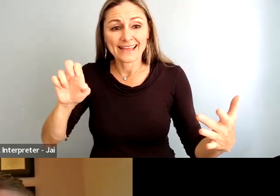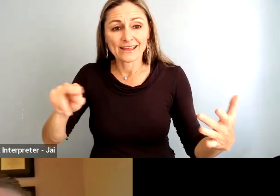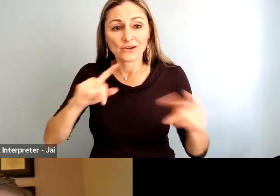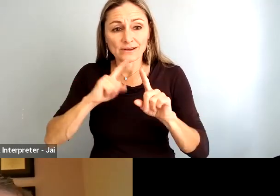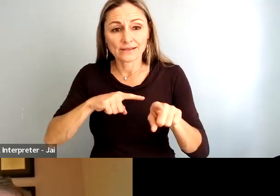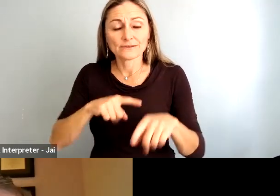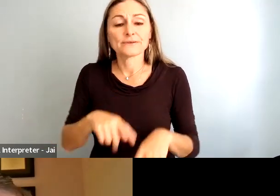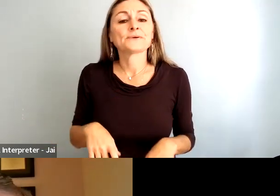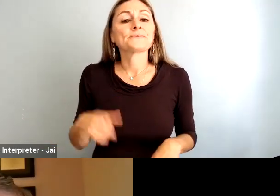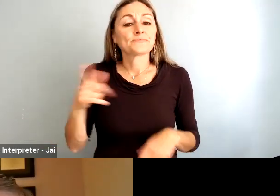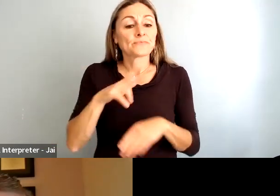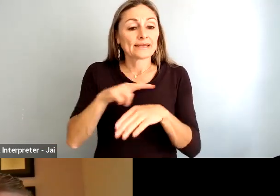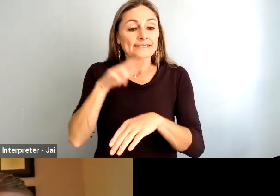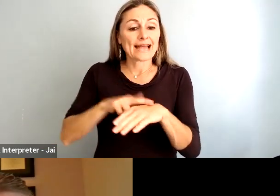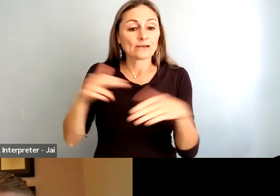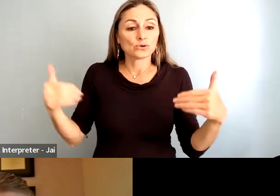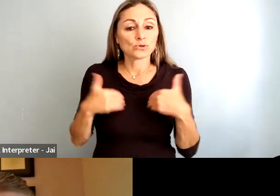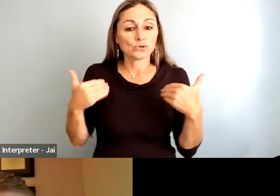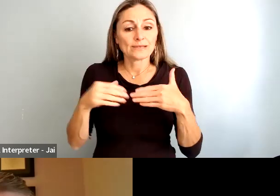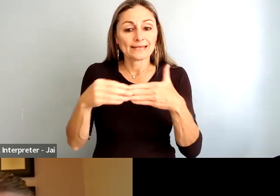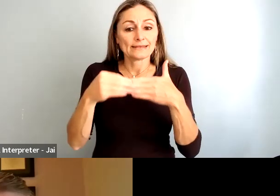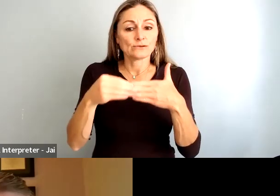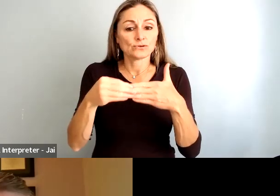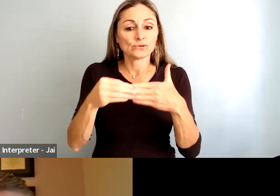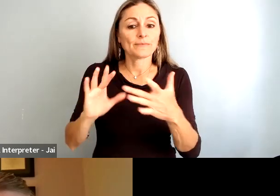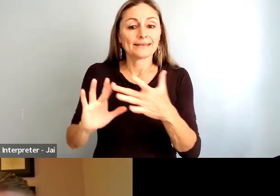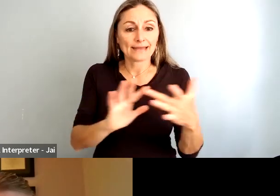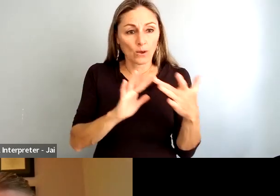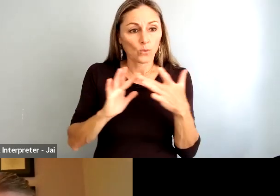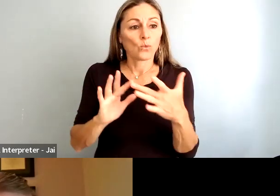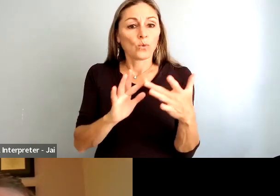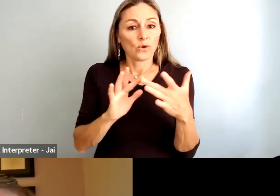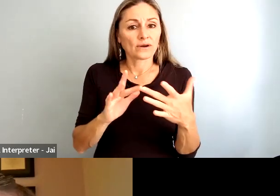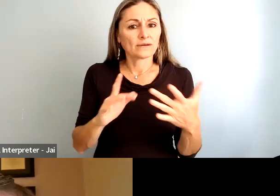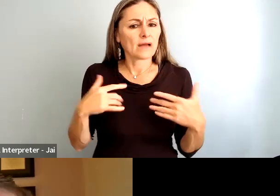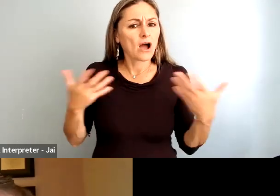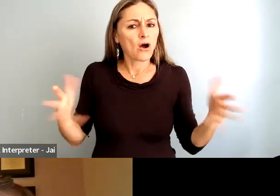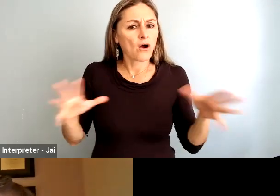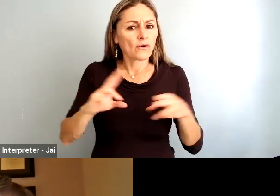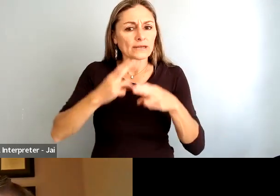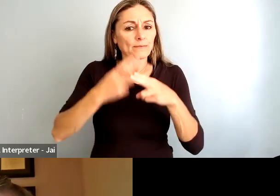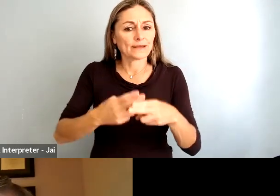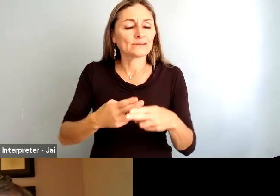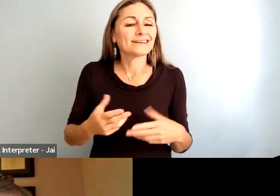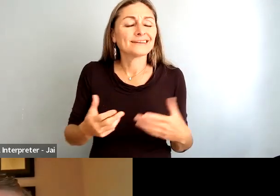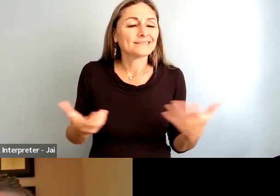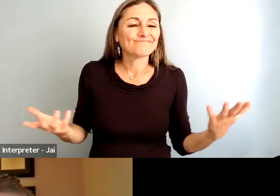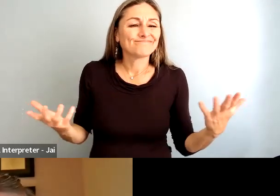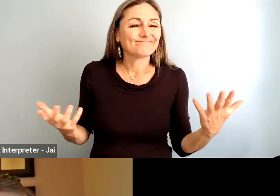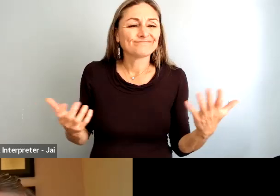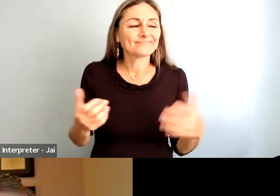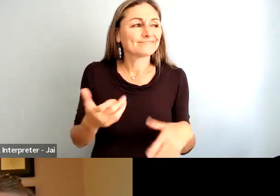So the National Youth Leadership Network, like I think I had mentioned, does not really exist in